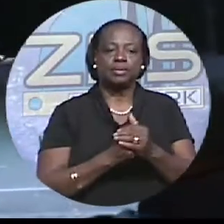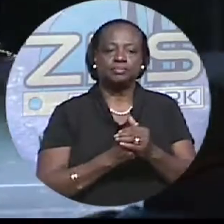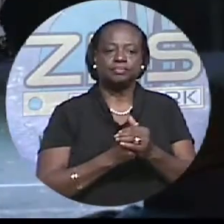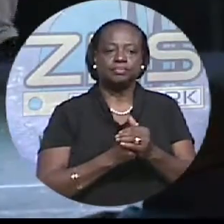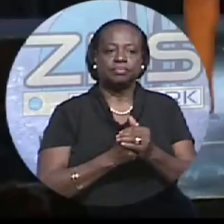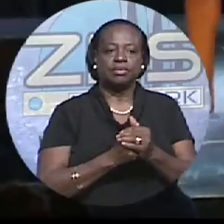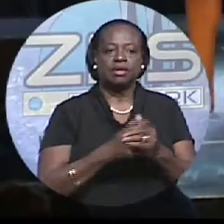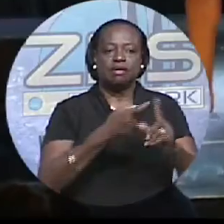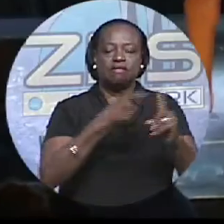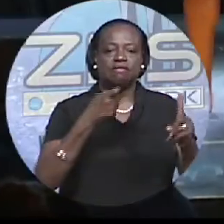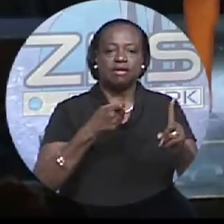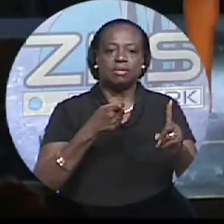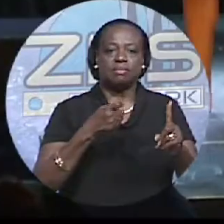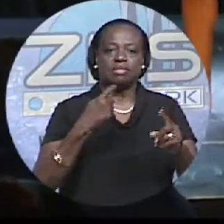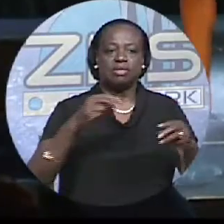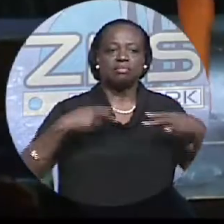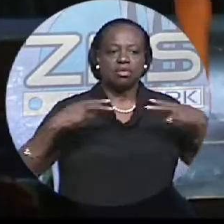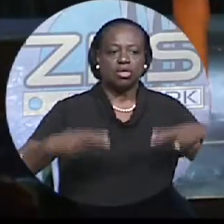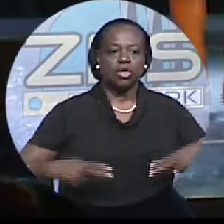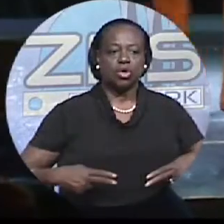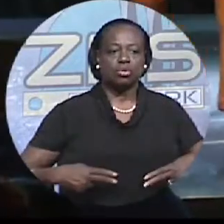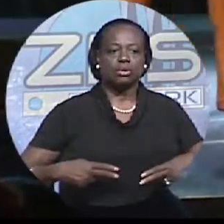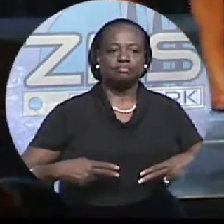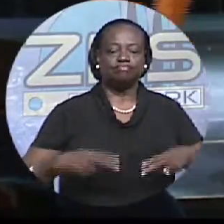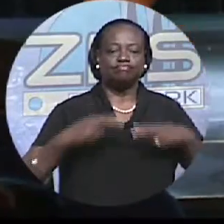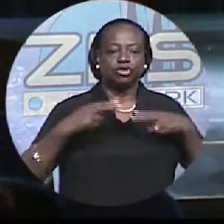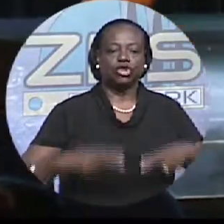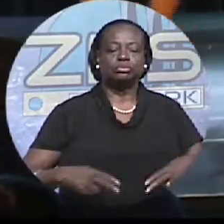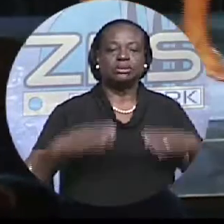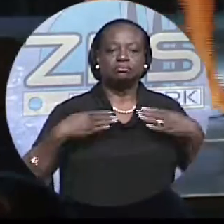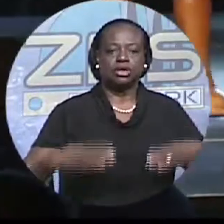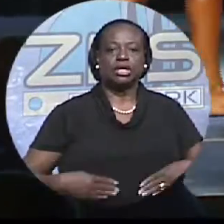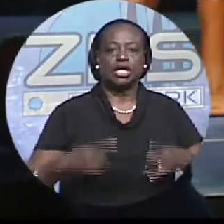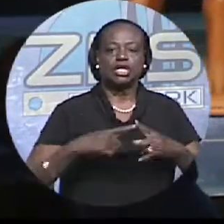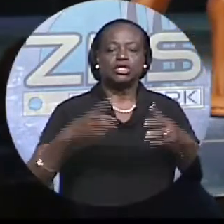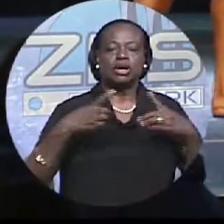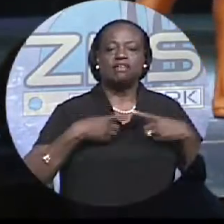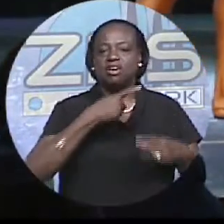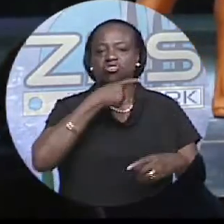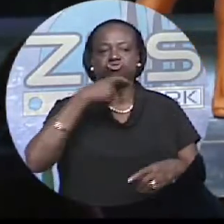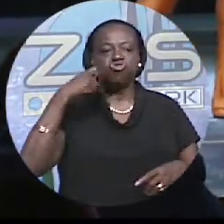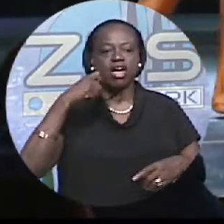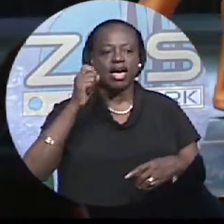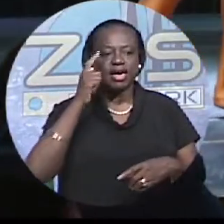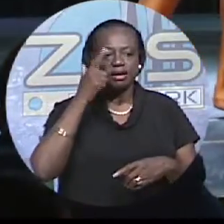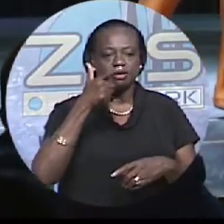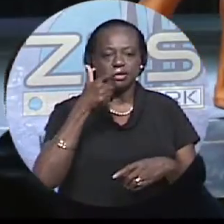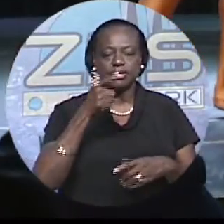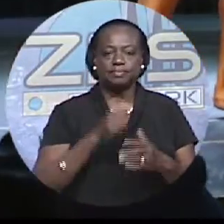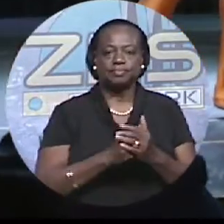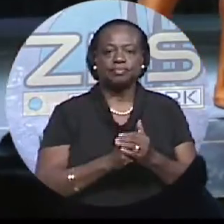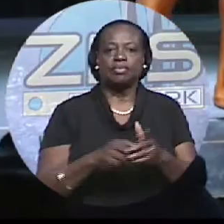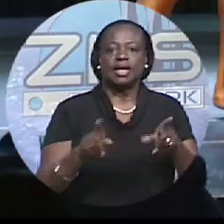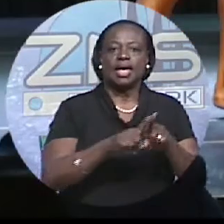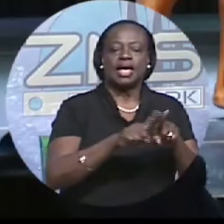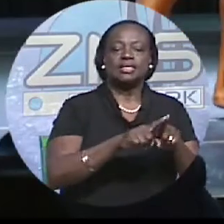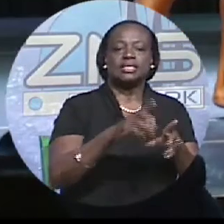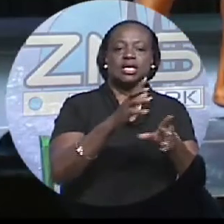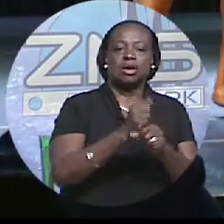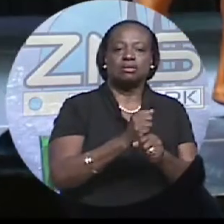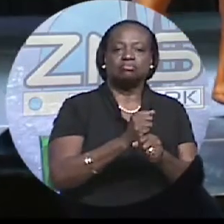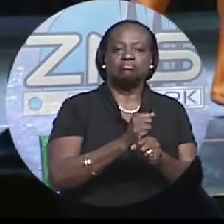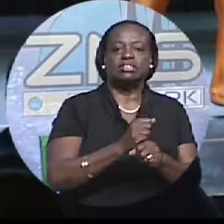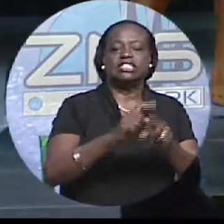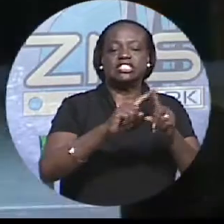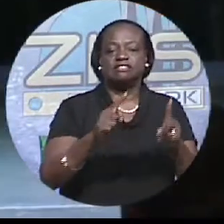most of the water from the human body to have that detailed dry look. And so as they got the different critique today as to